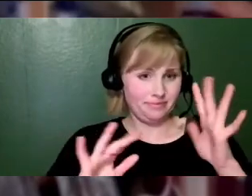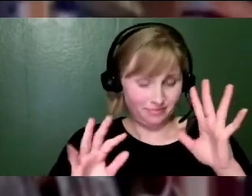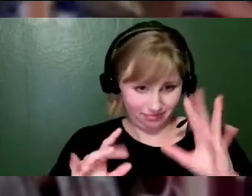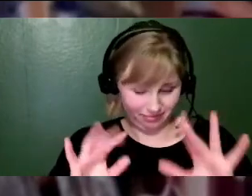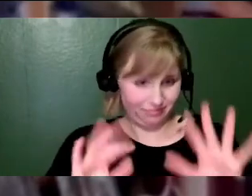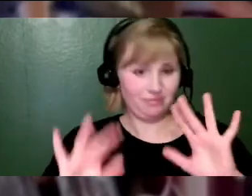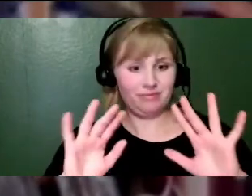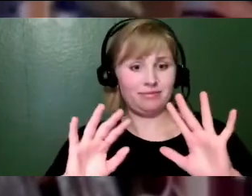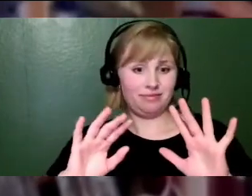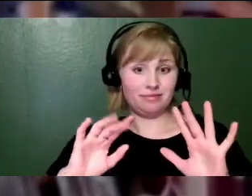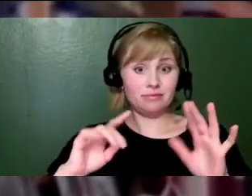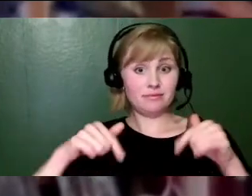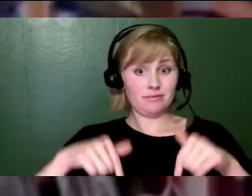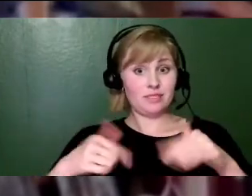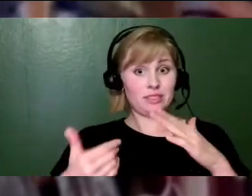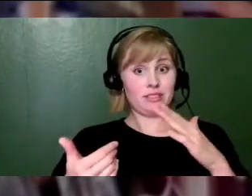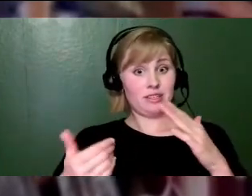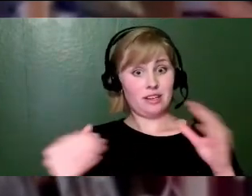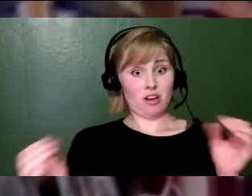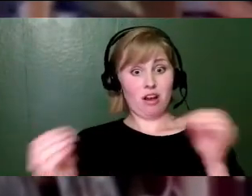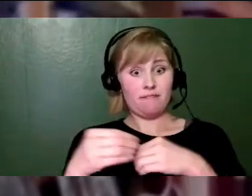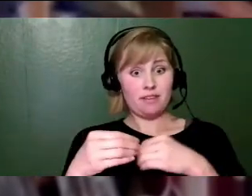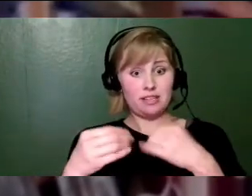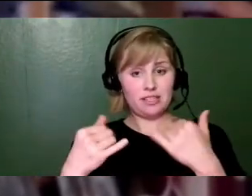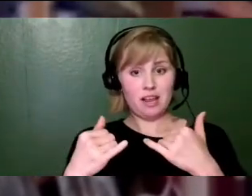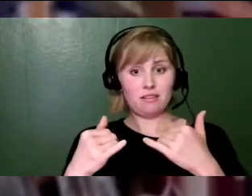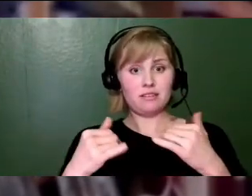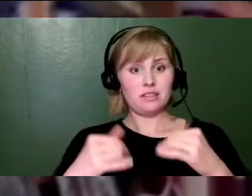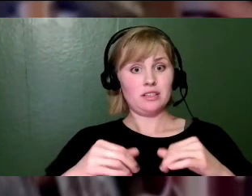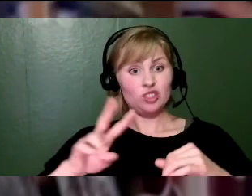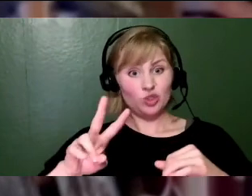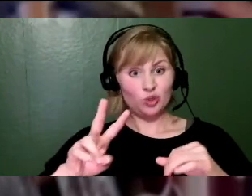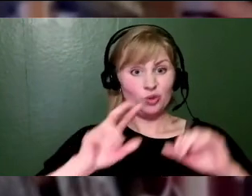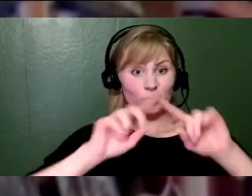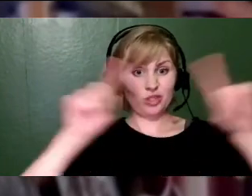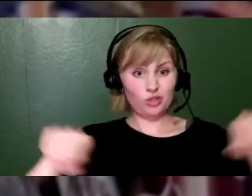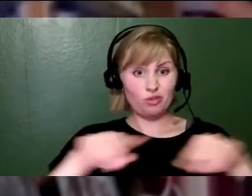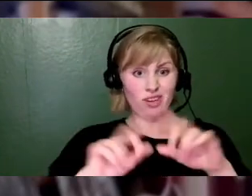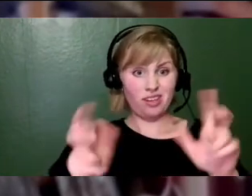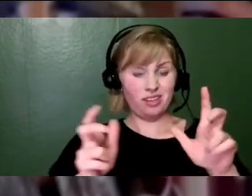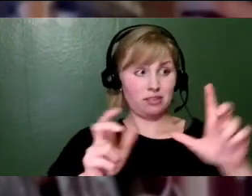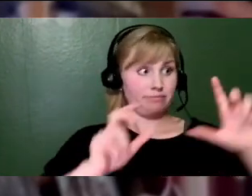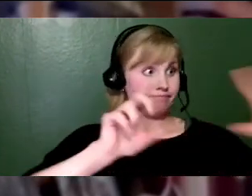little office, I now have 2 of those huge computer screens in order to manage my